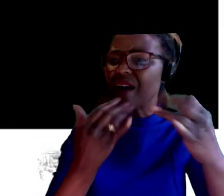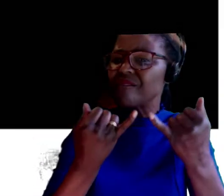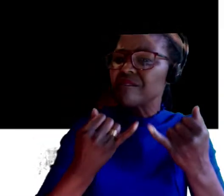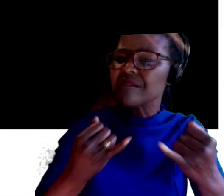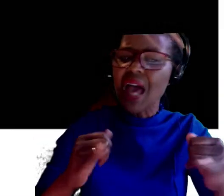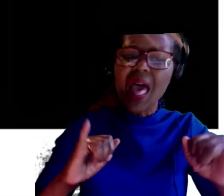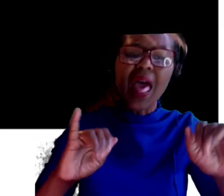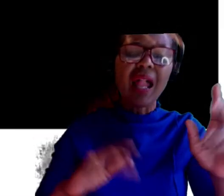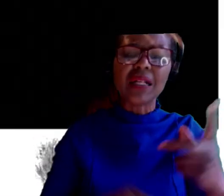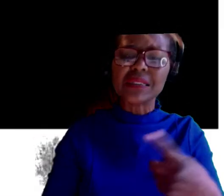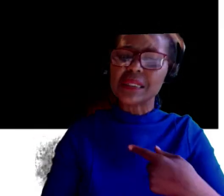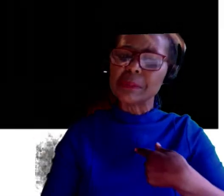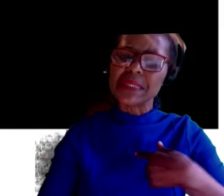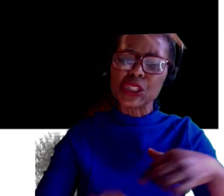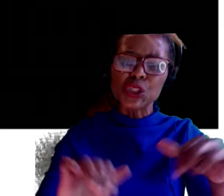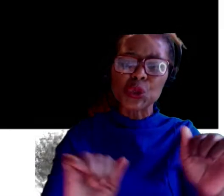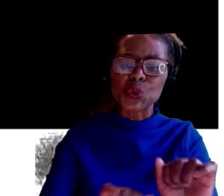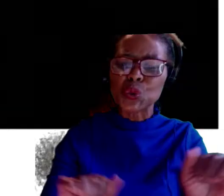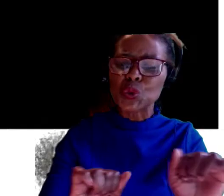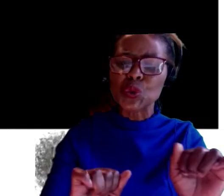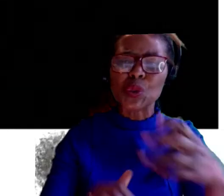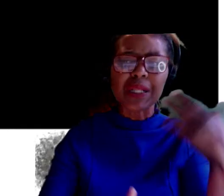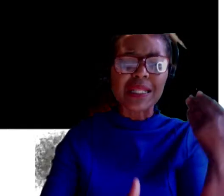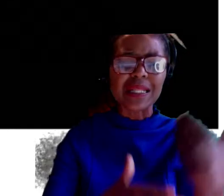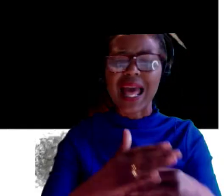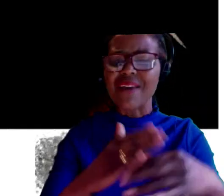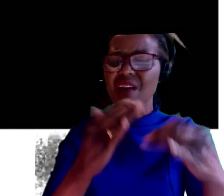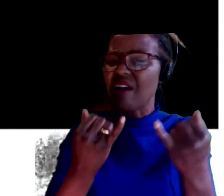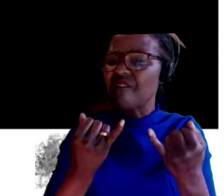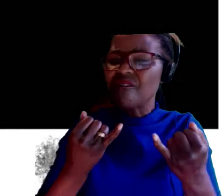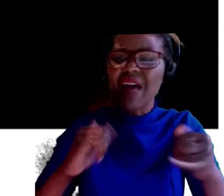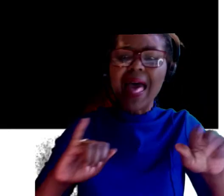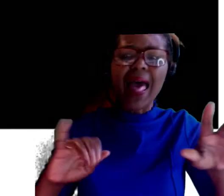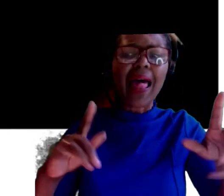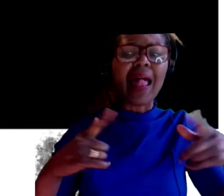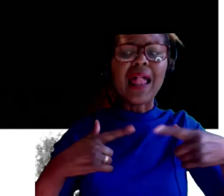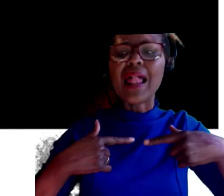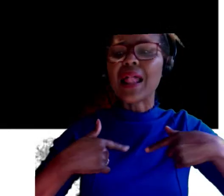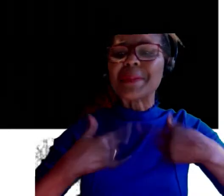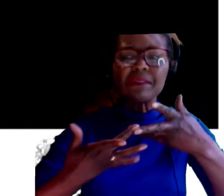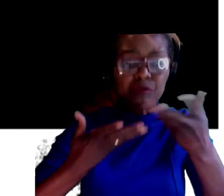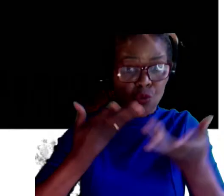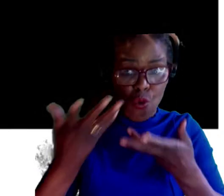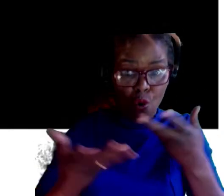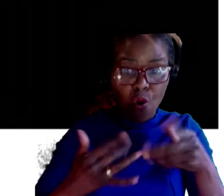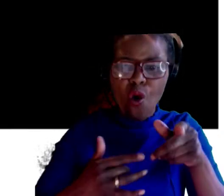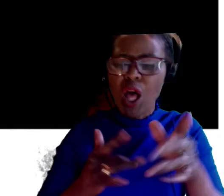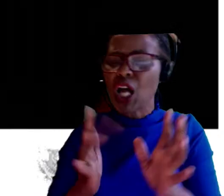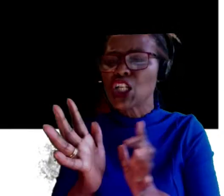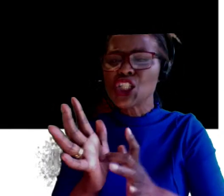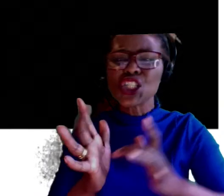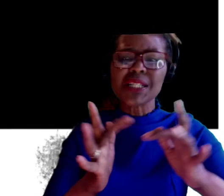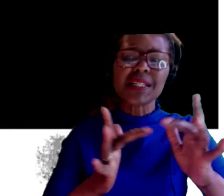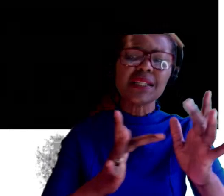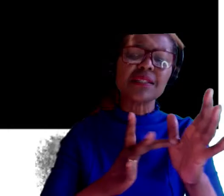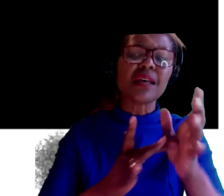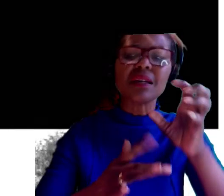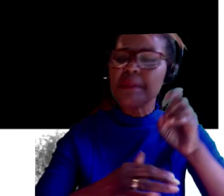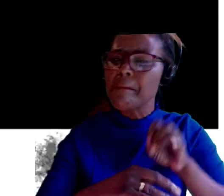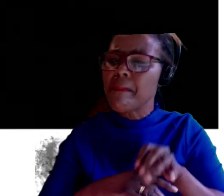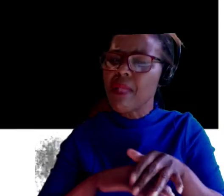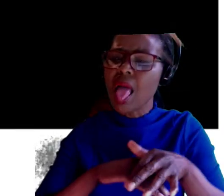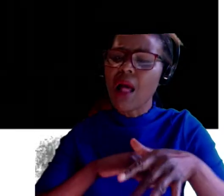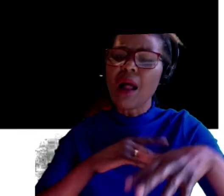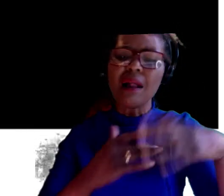found me yet. Jesus' blood never found me